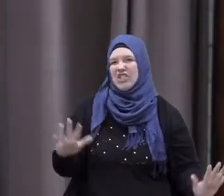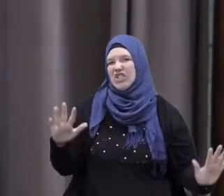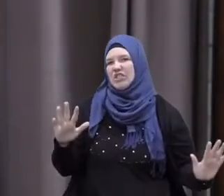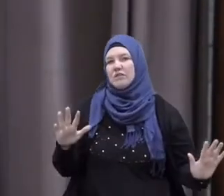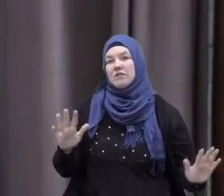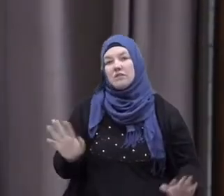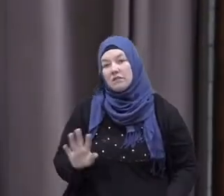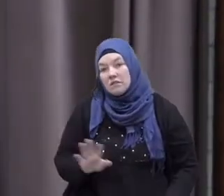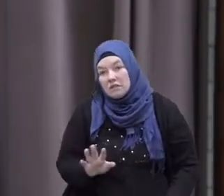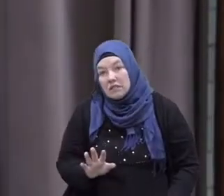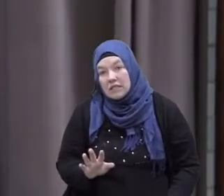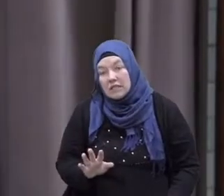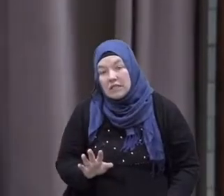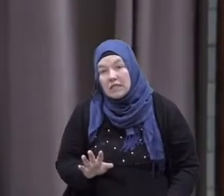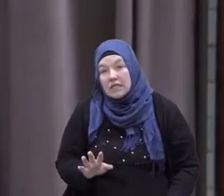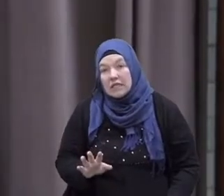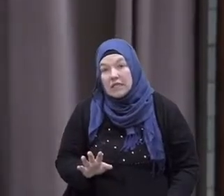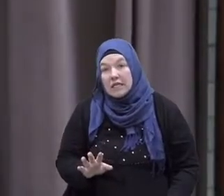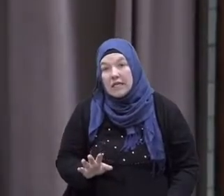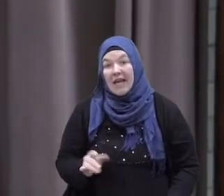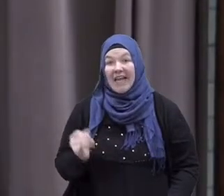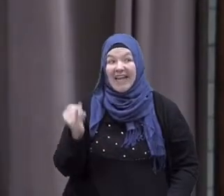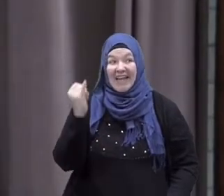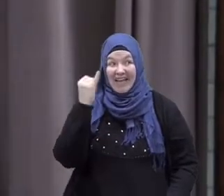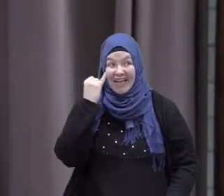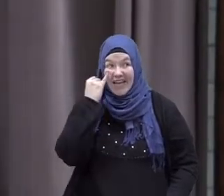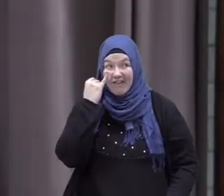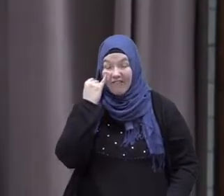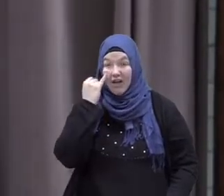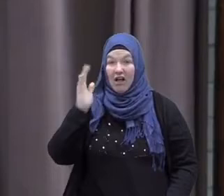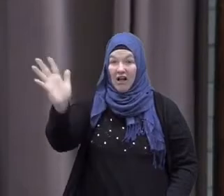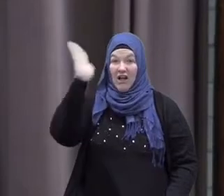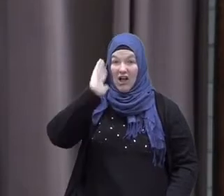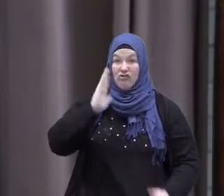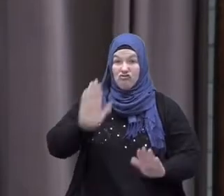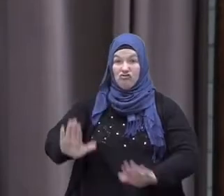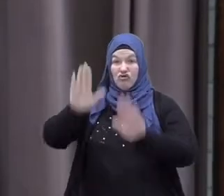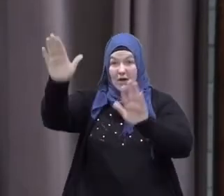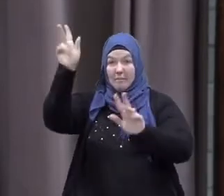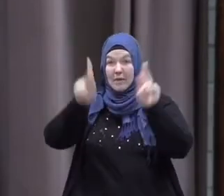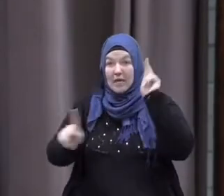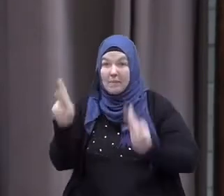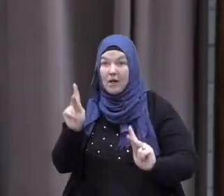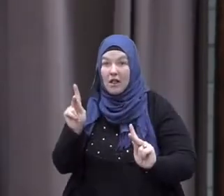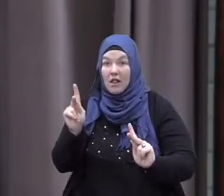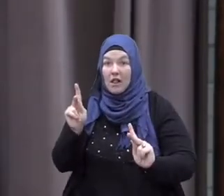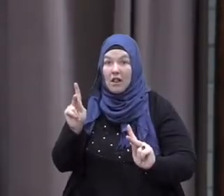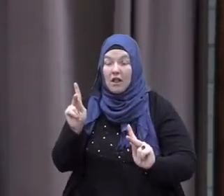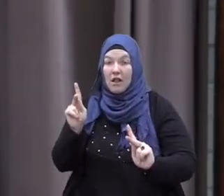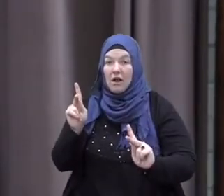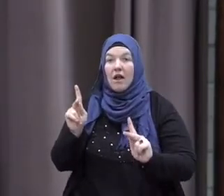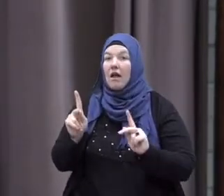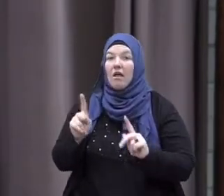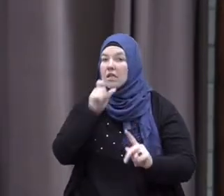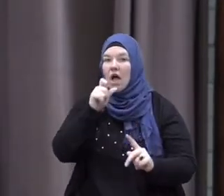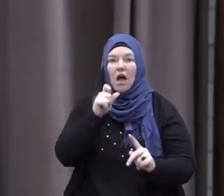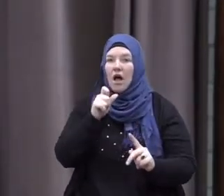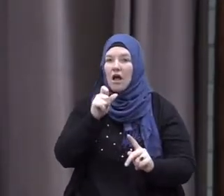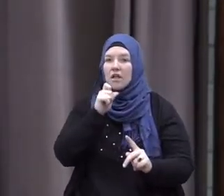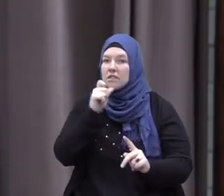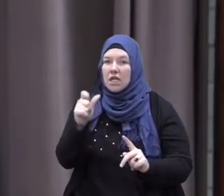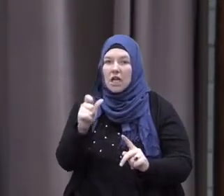If these people caved in to the culture, they would have never been great Muslims and great